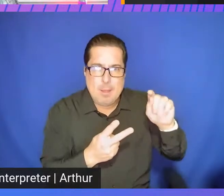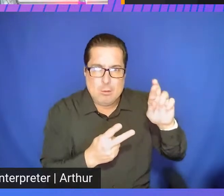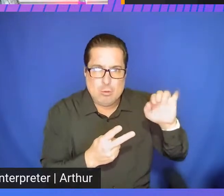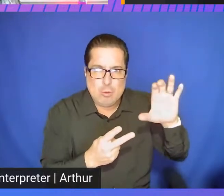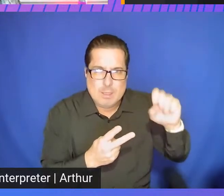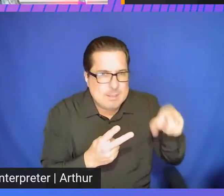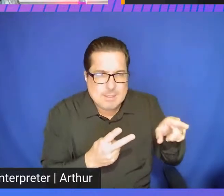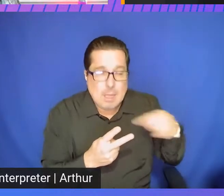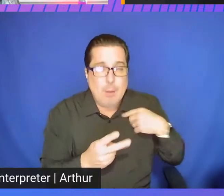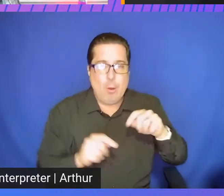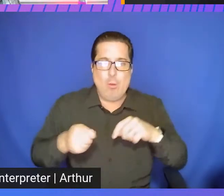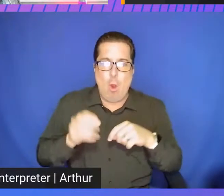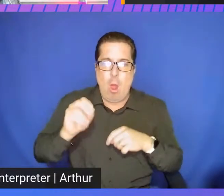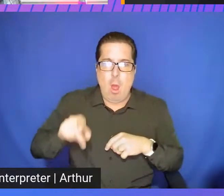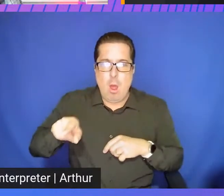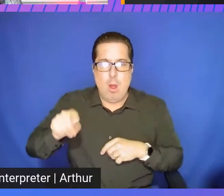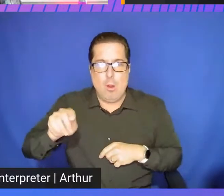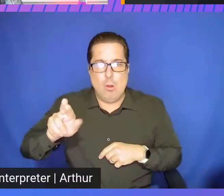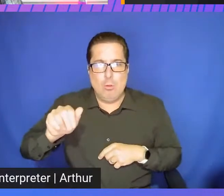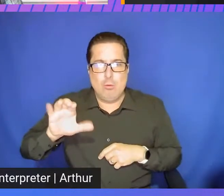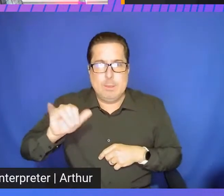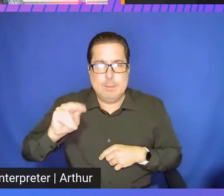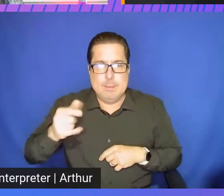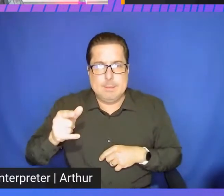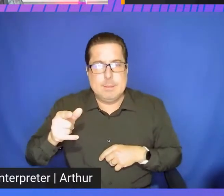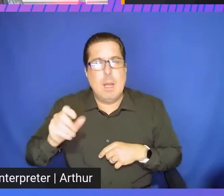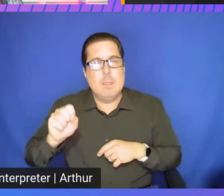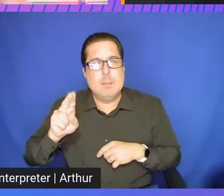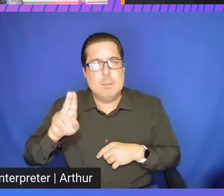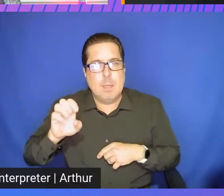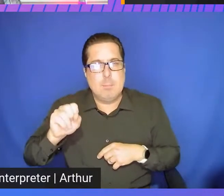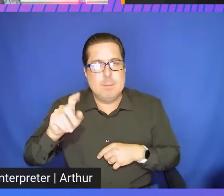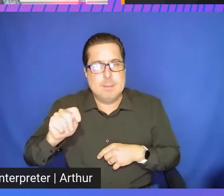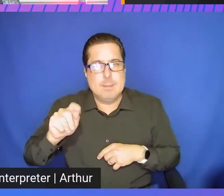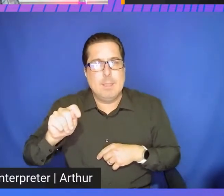tracing for a subset of transactions for a brief period of time,